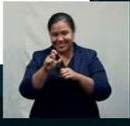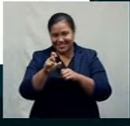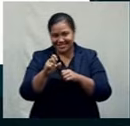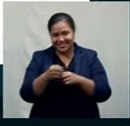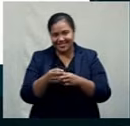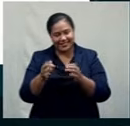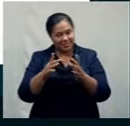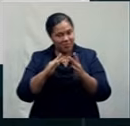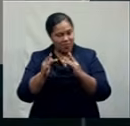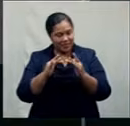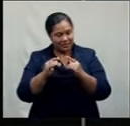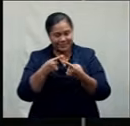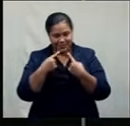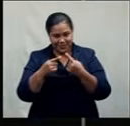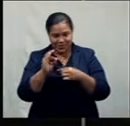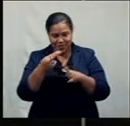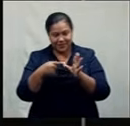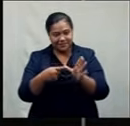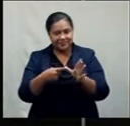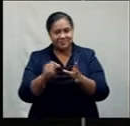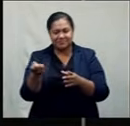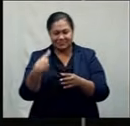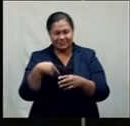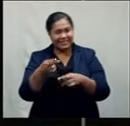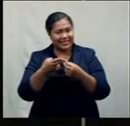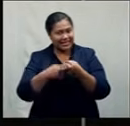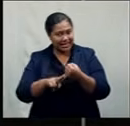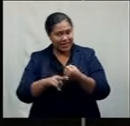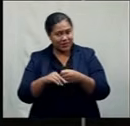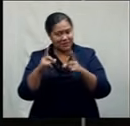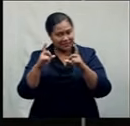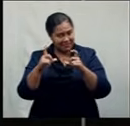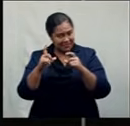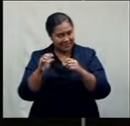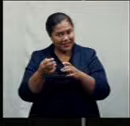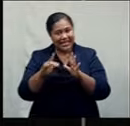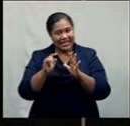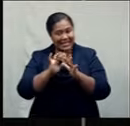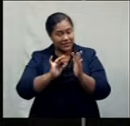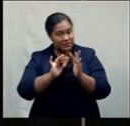to answer. Send us newsworthy pictures and videos, email